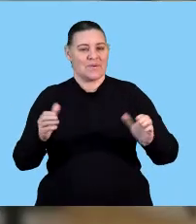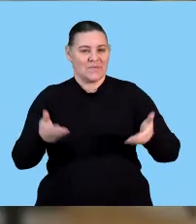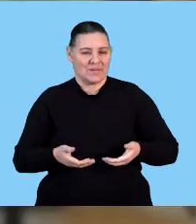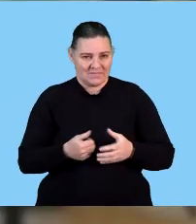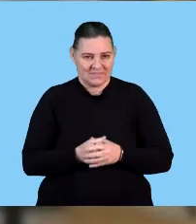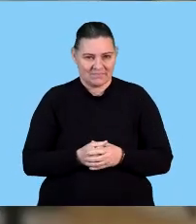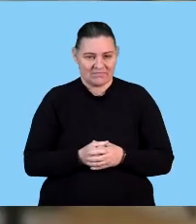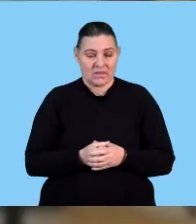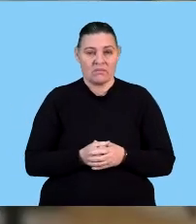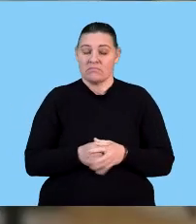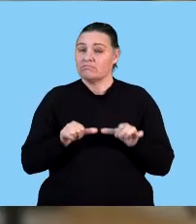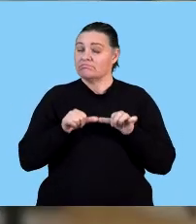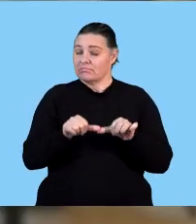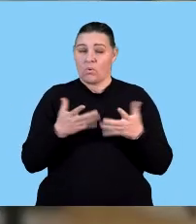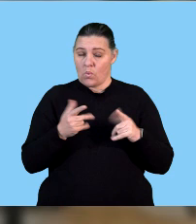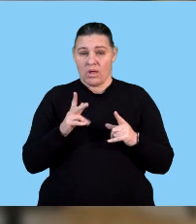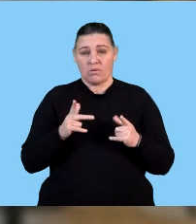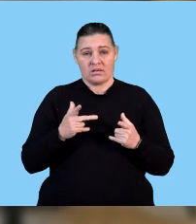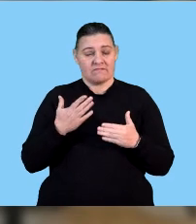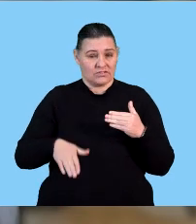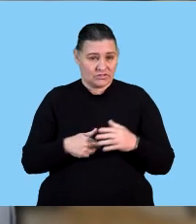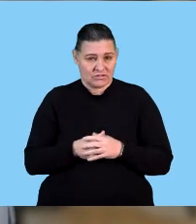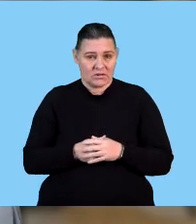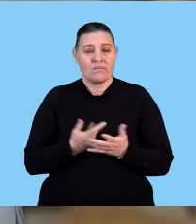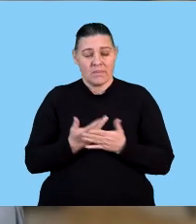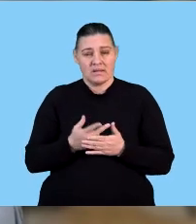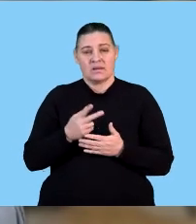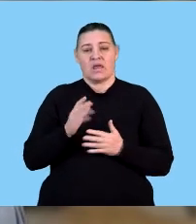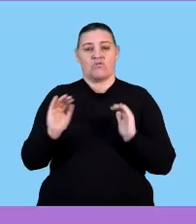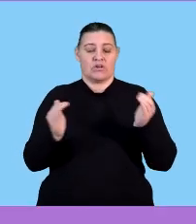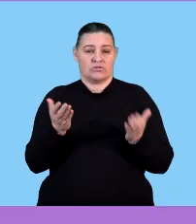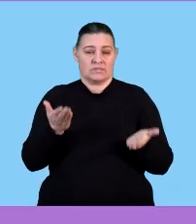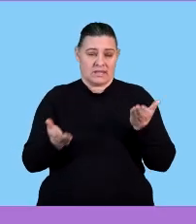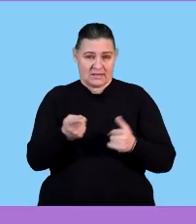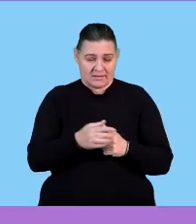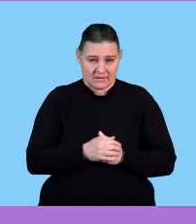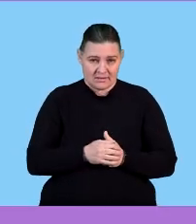And welcome back, everyone. Let's pick up where we left off. We're going to start with ratio scale.